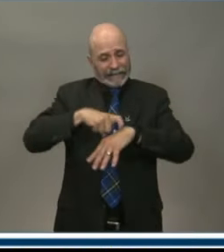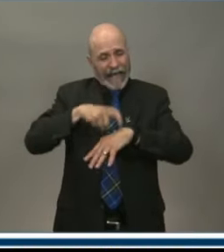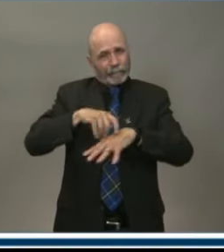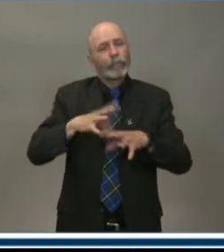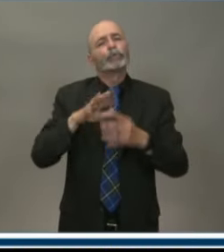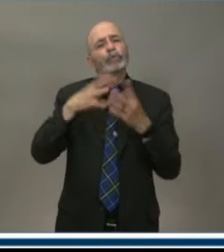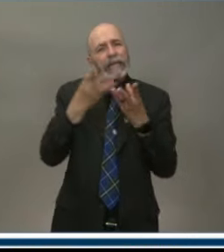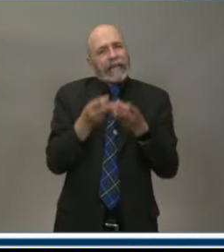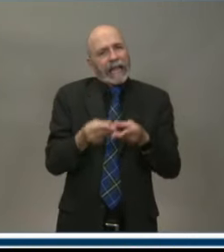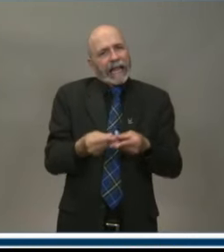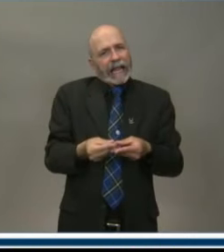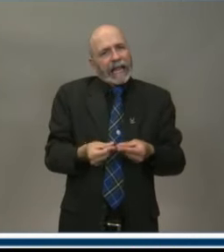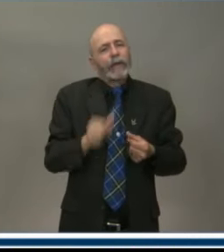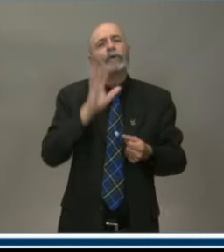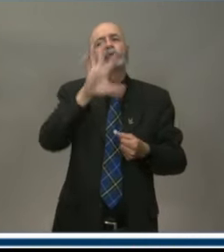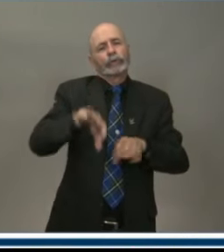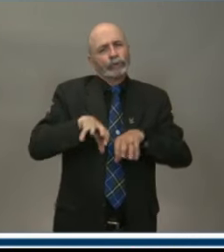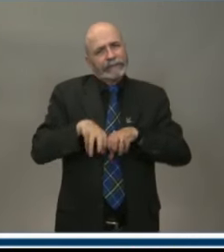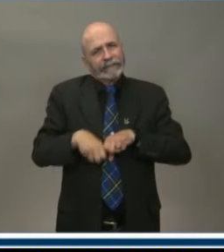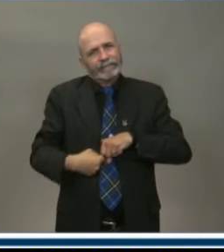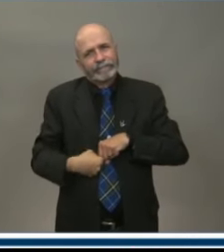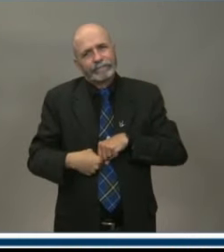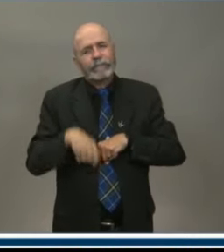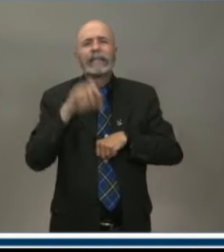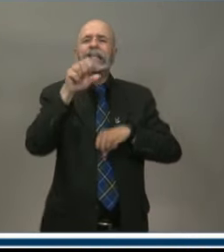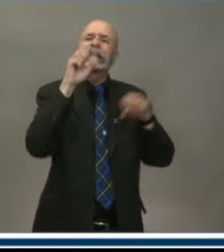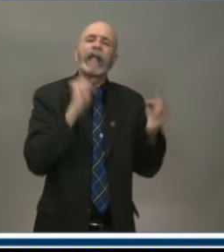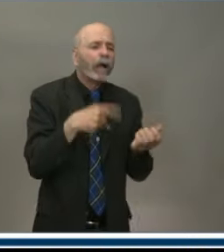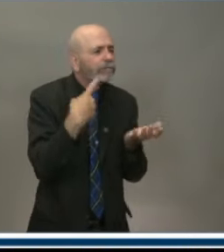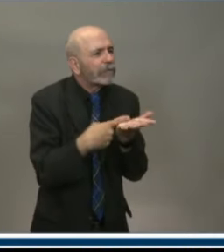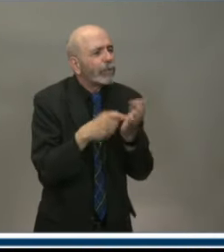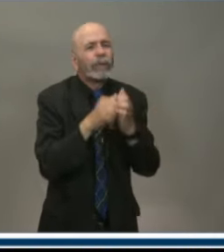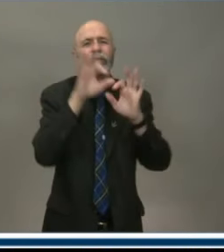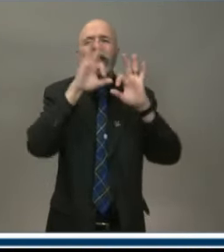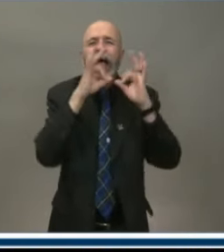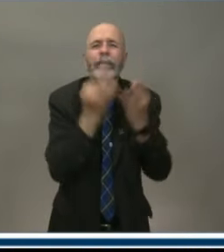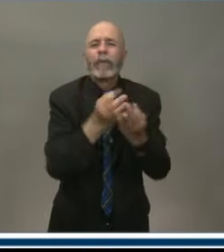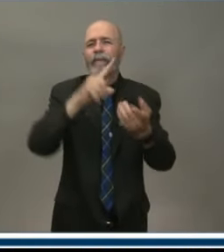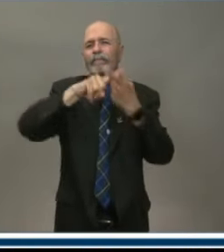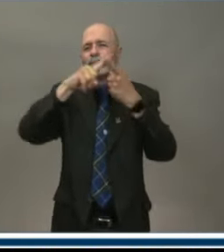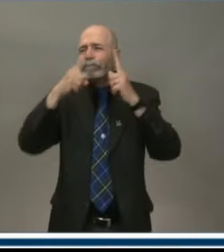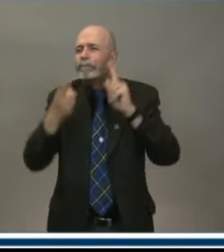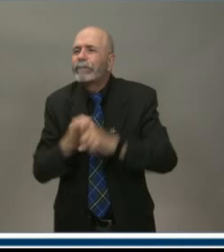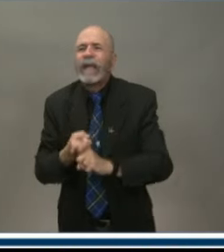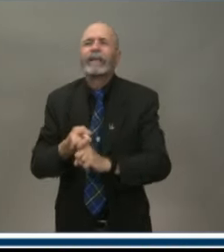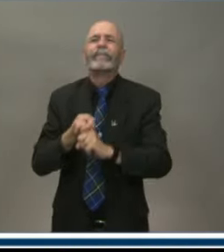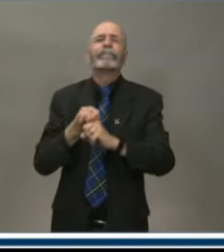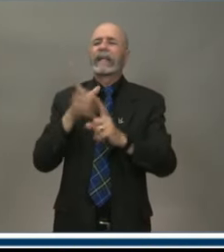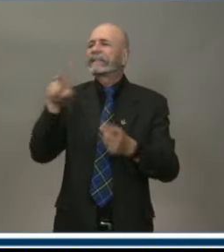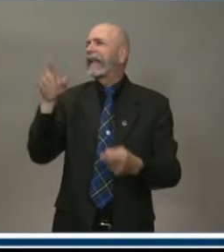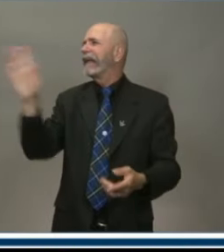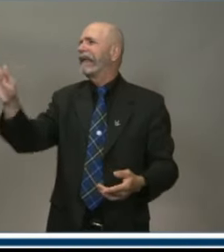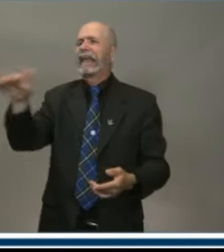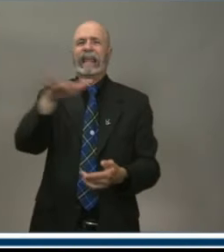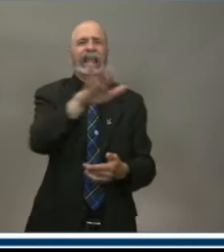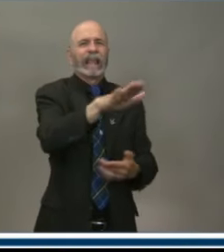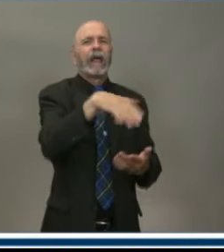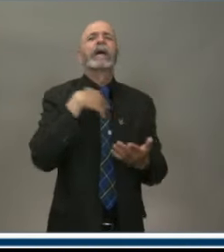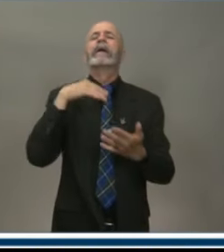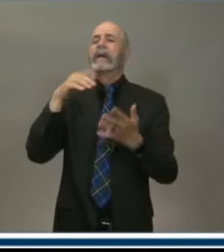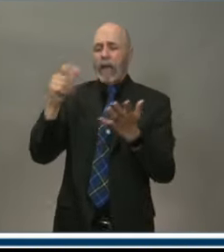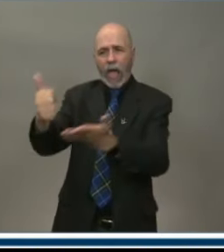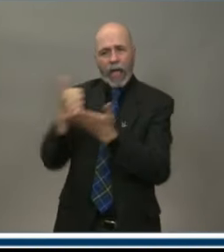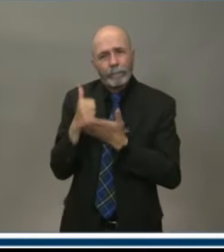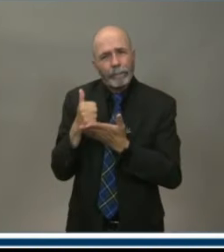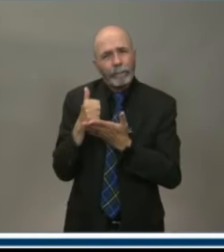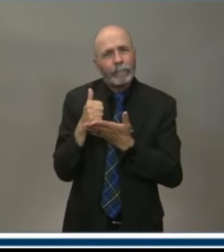But also, please talk to a family member or friend and reach out for help if it's needed. There are lots of resources out